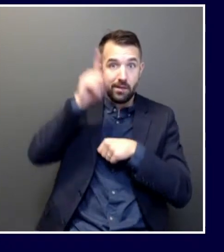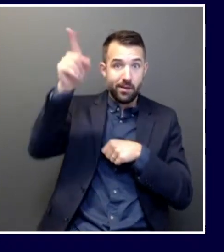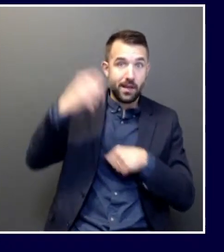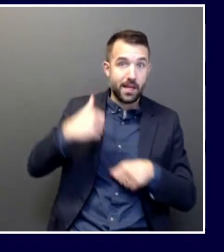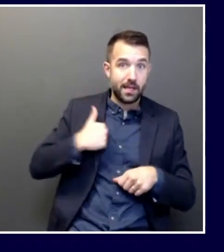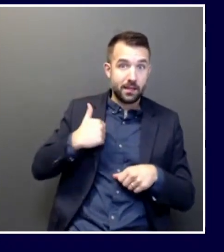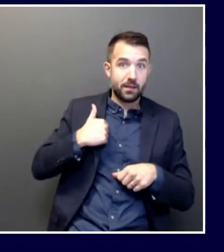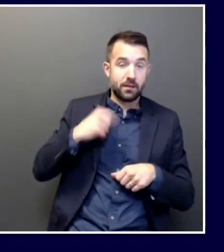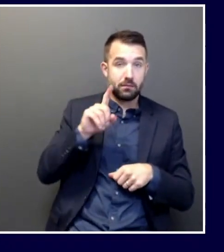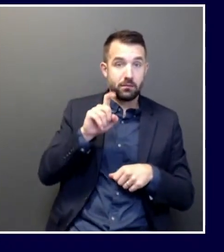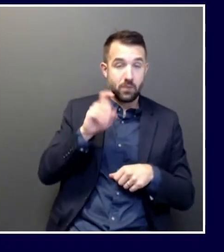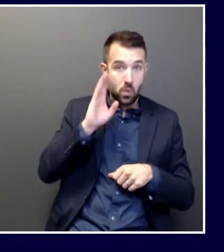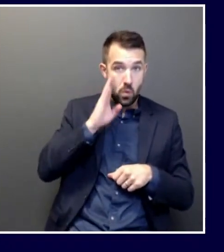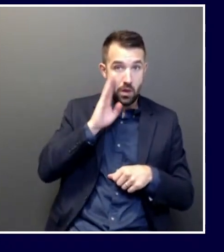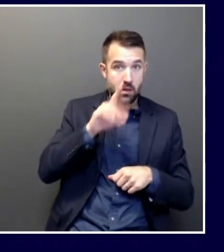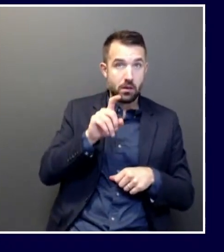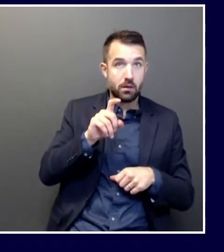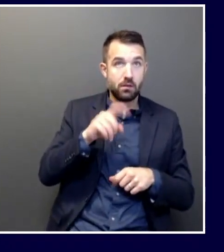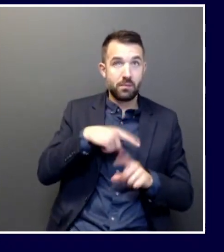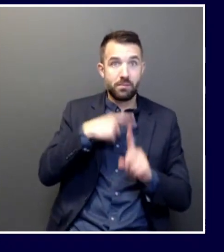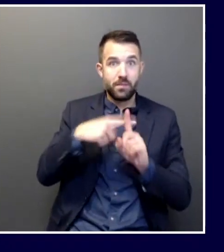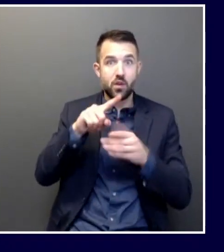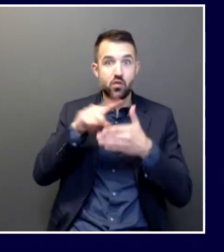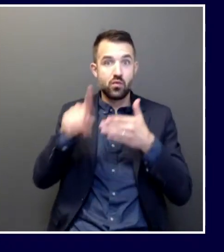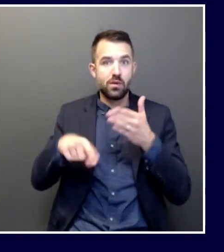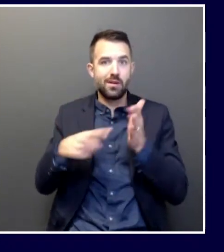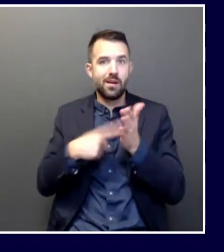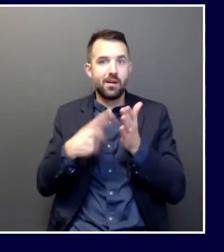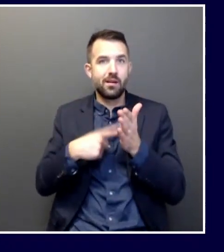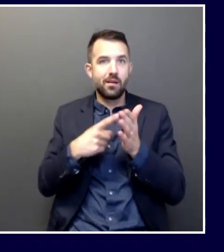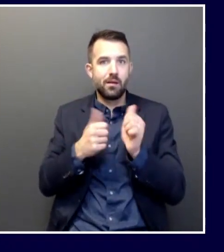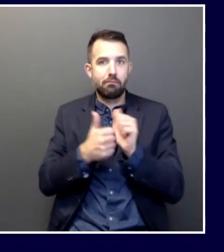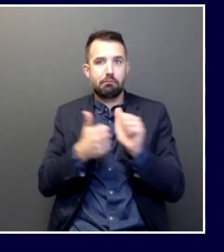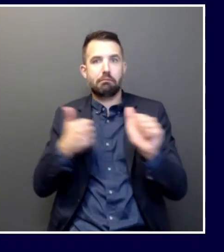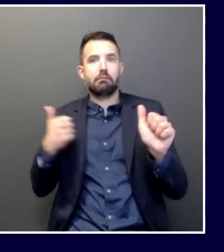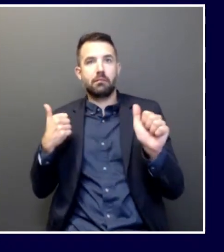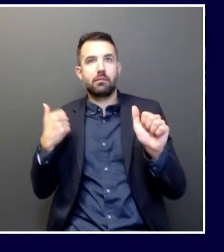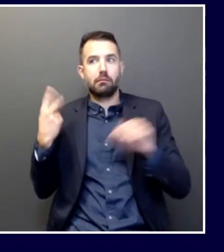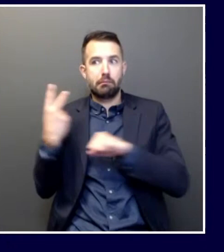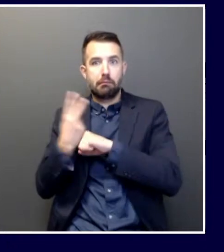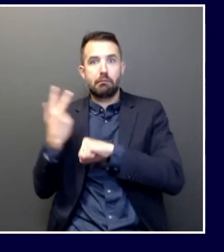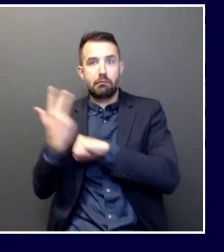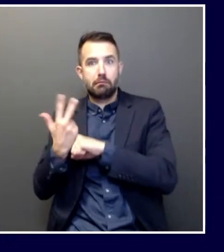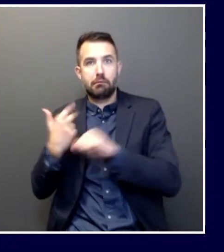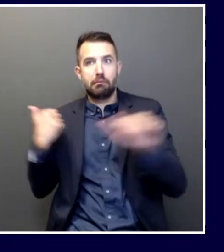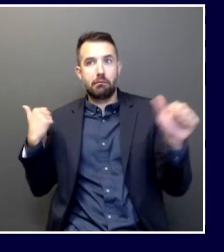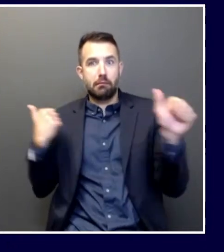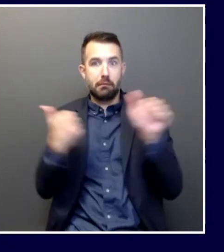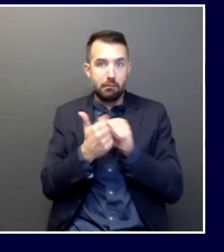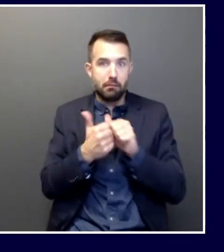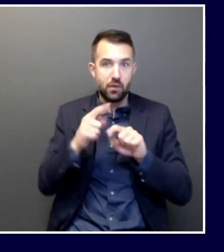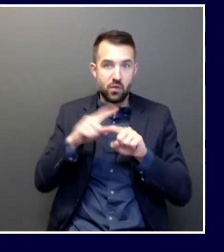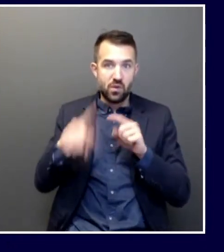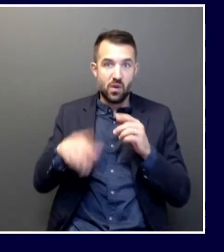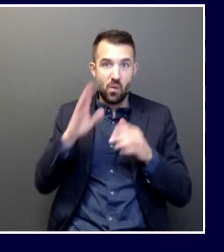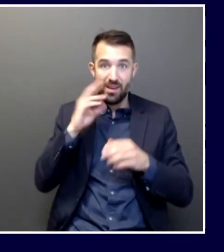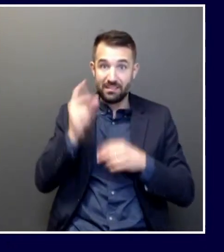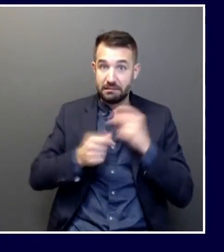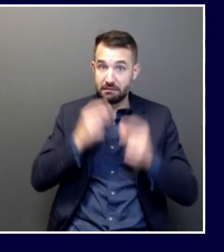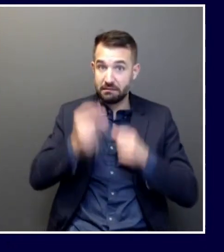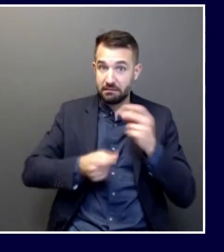back, especially when there's a spike in cases? Yep. Yes, the bottom line there, Evan, is yes, we are